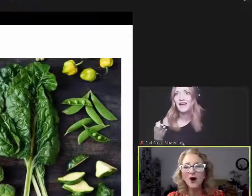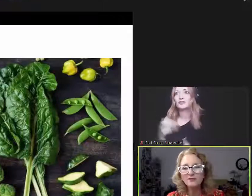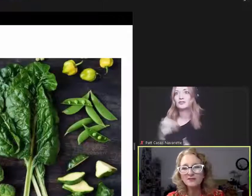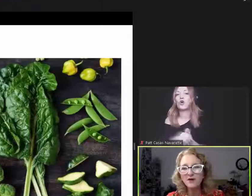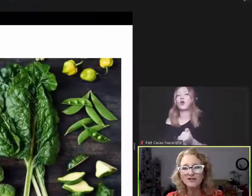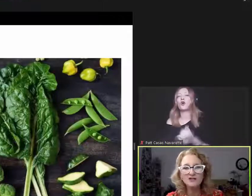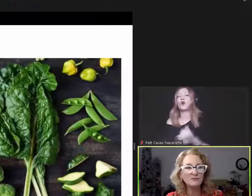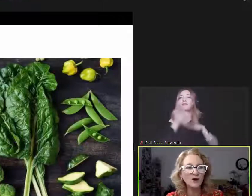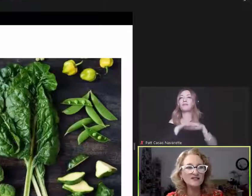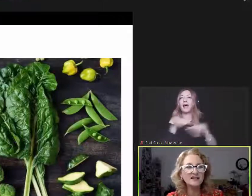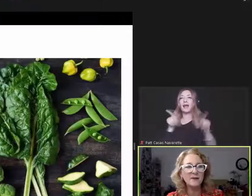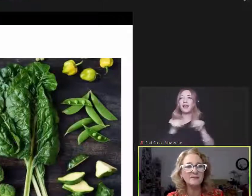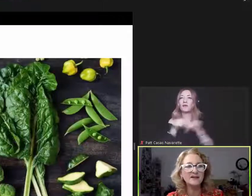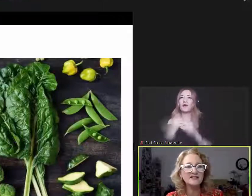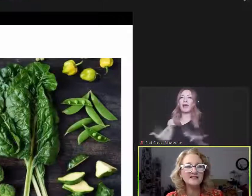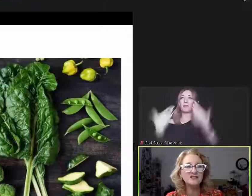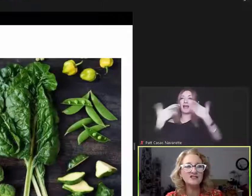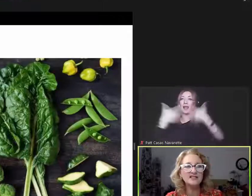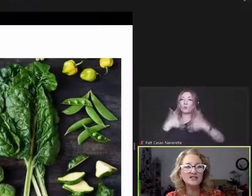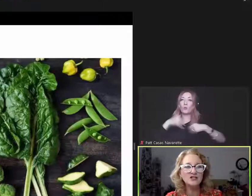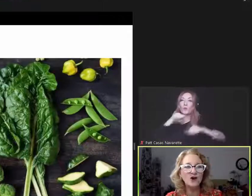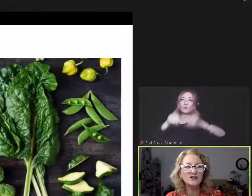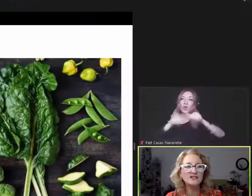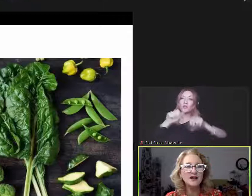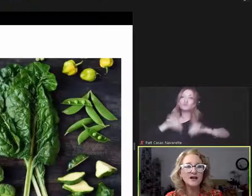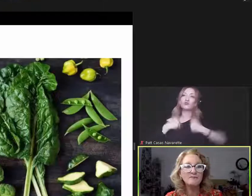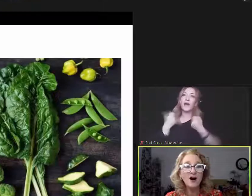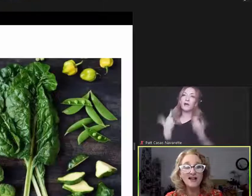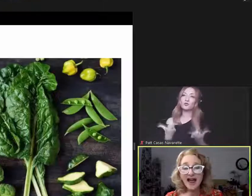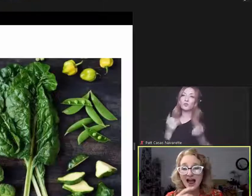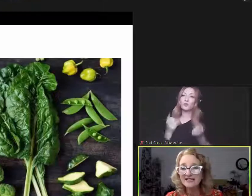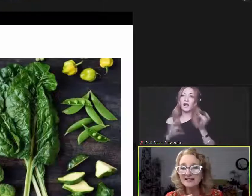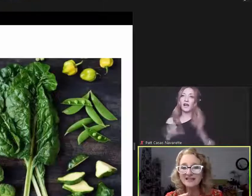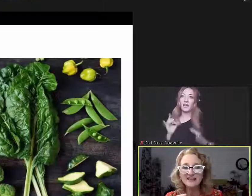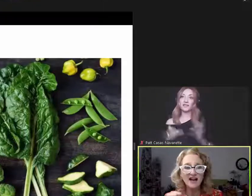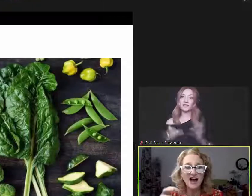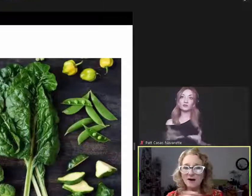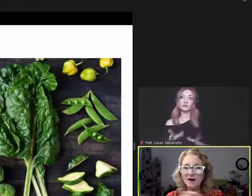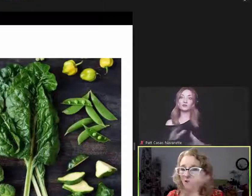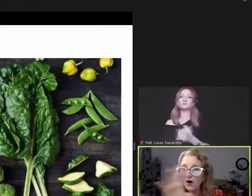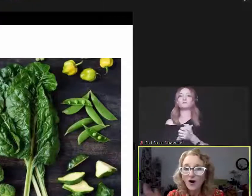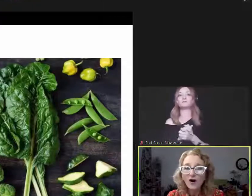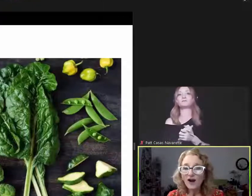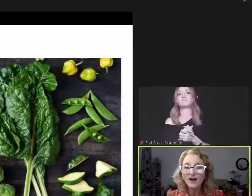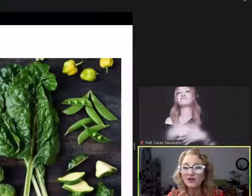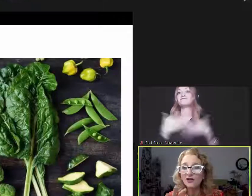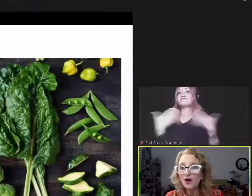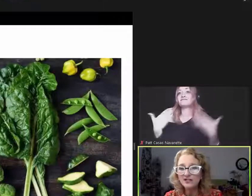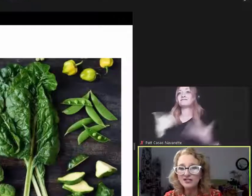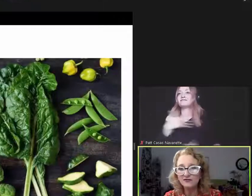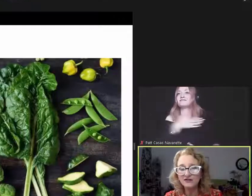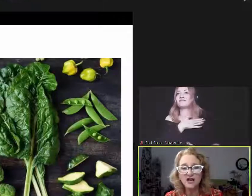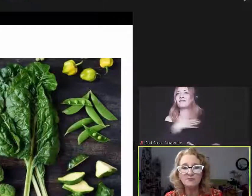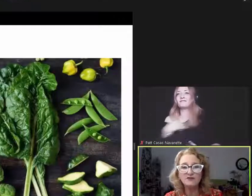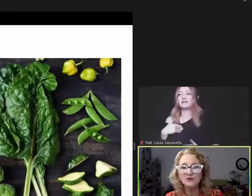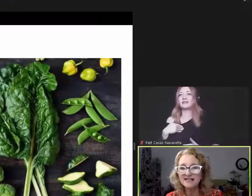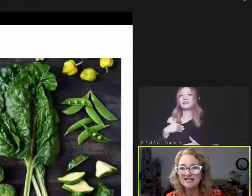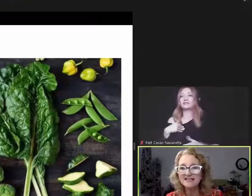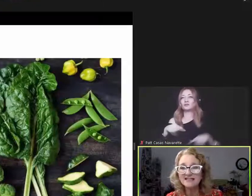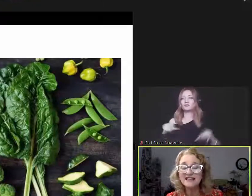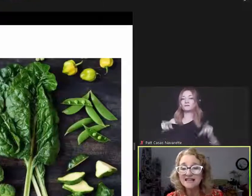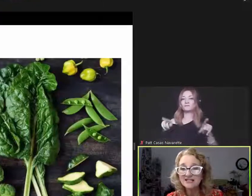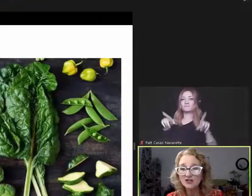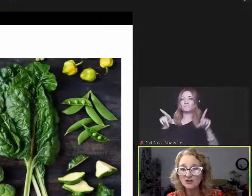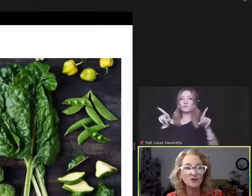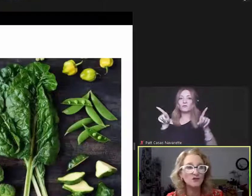to optimize your body's ability to detox by adding lots of different types of